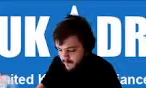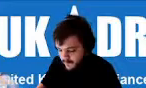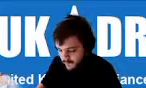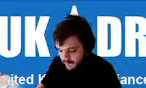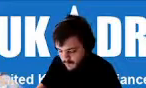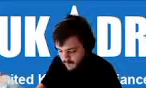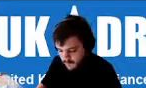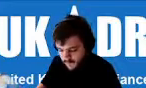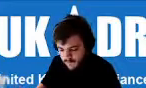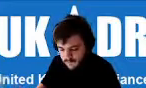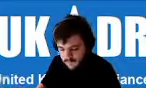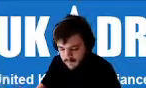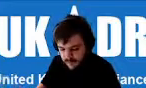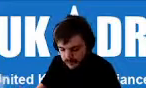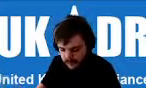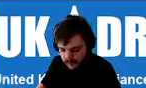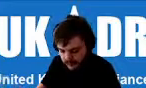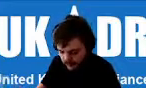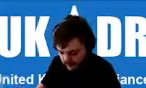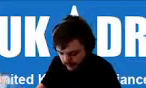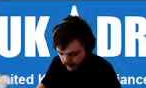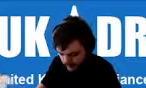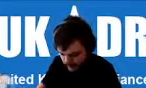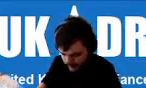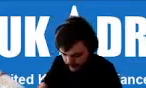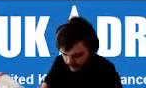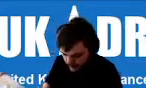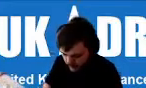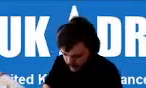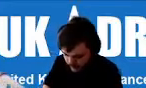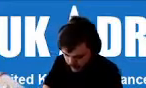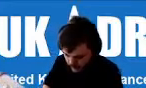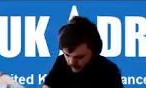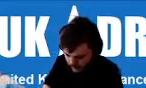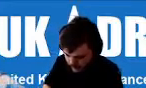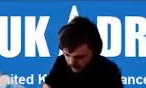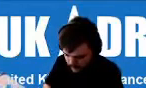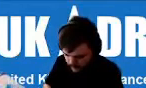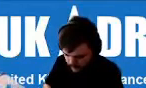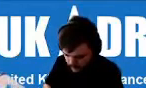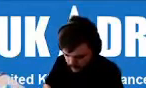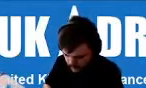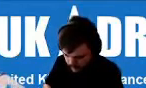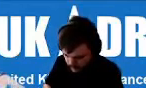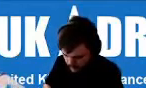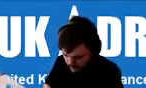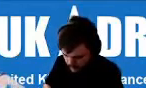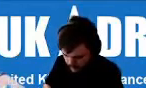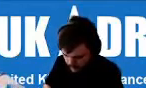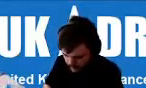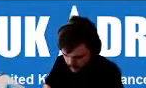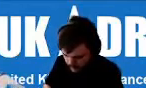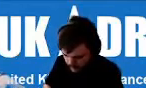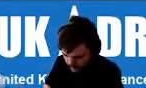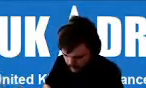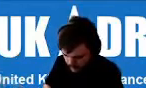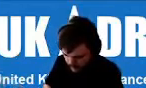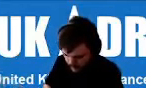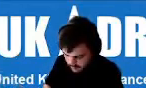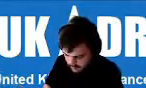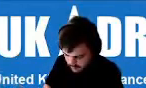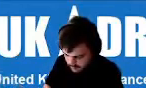the areas where this is a really, really pressing question concerns disasters and people